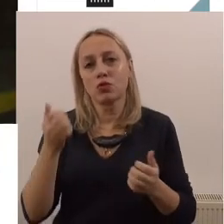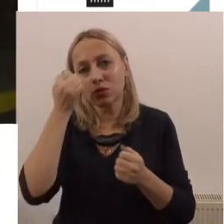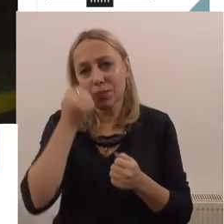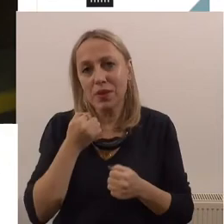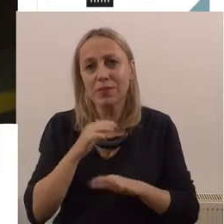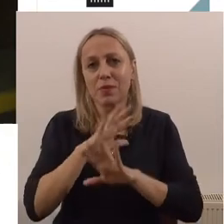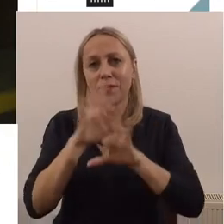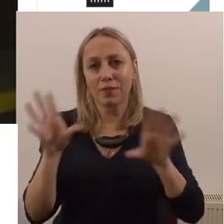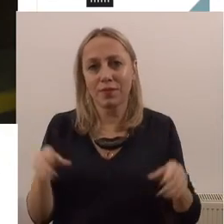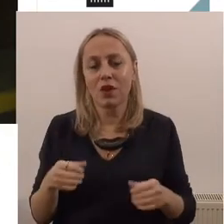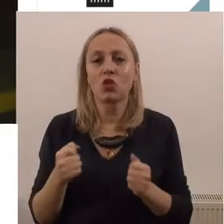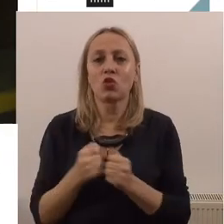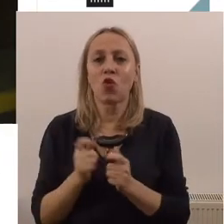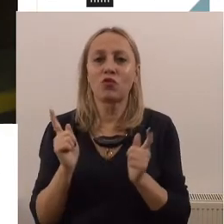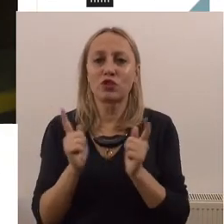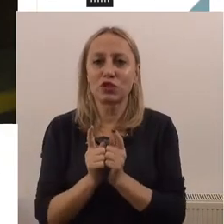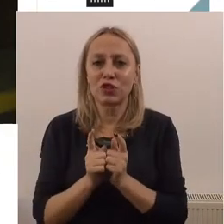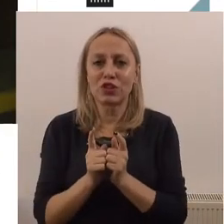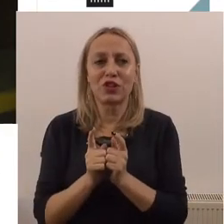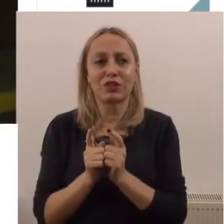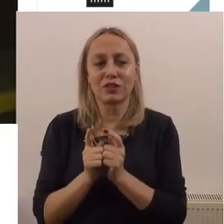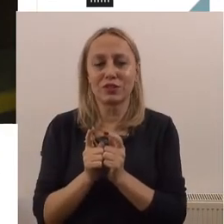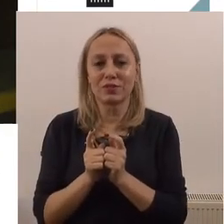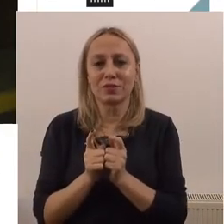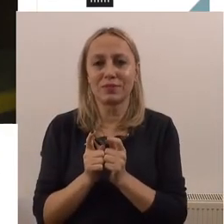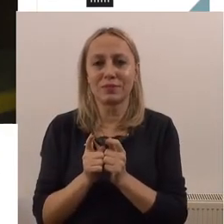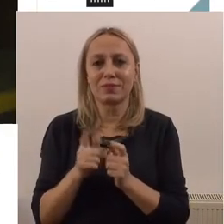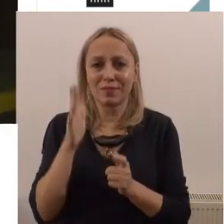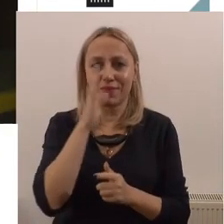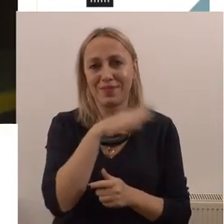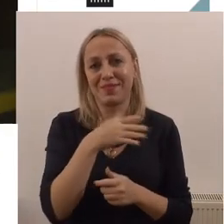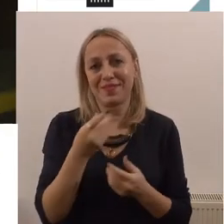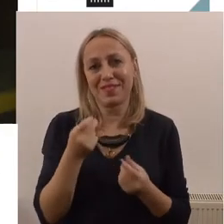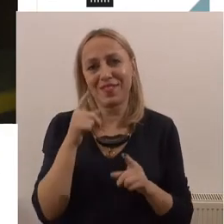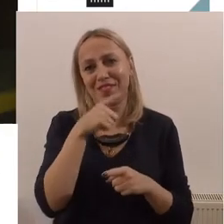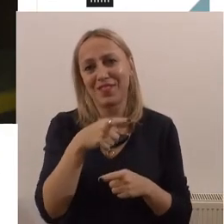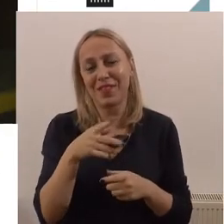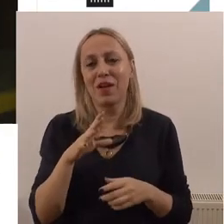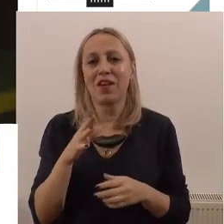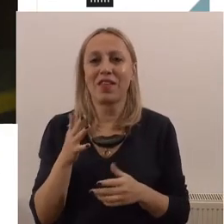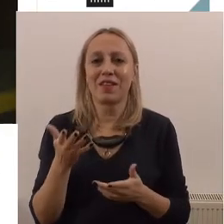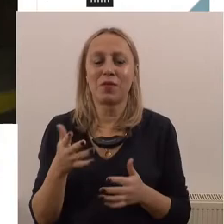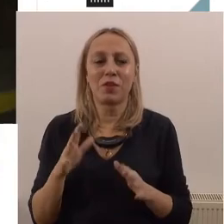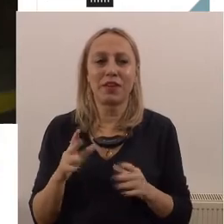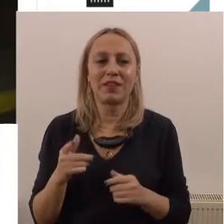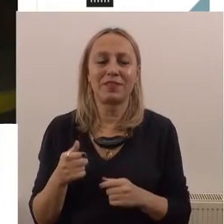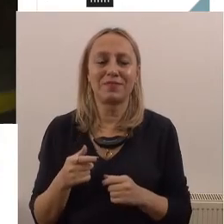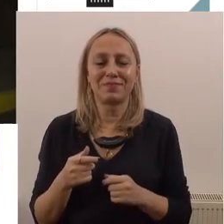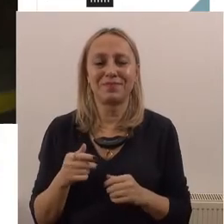share contacts of those who were online. Thank you very much. And we'll see